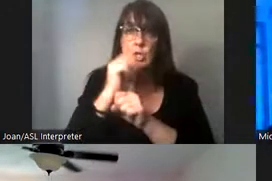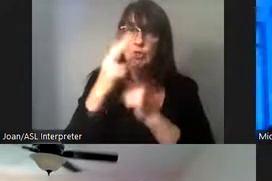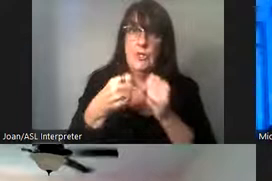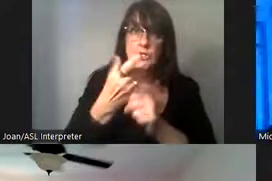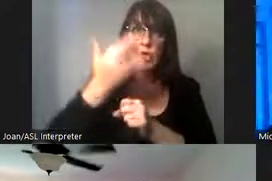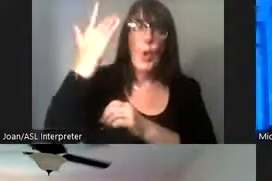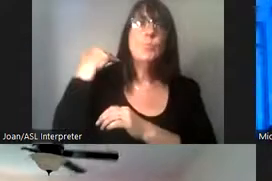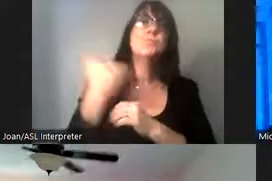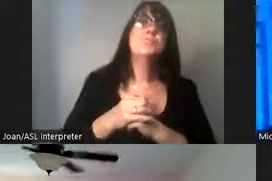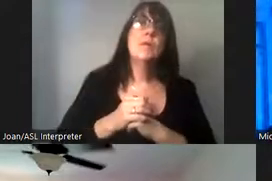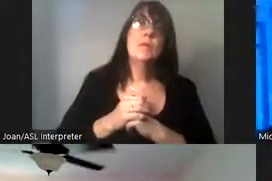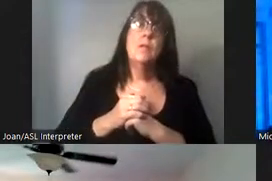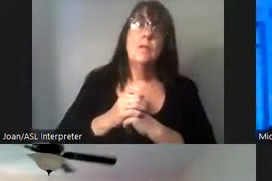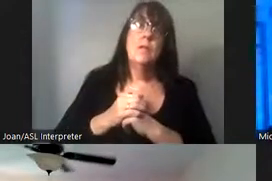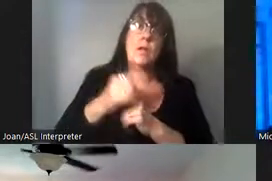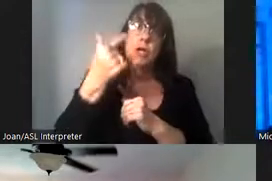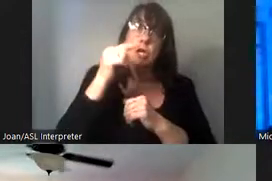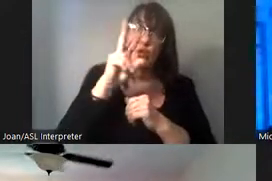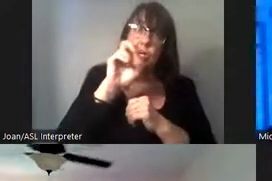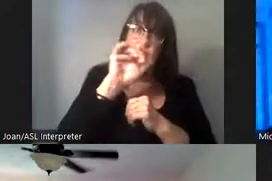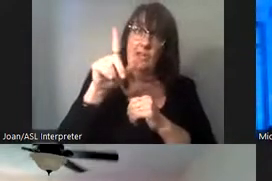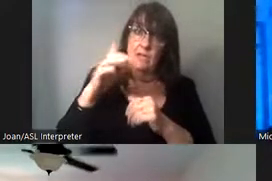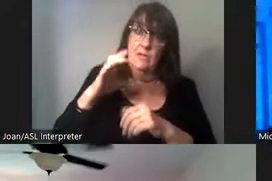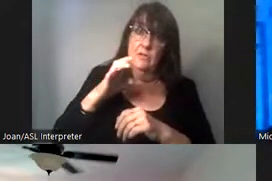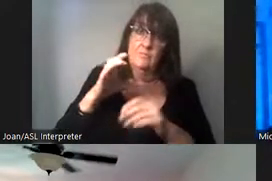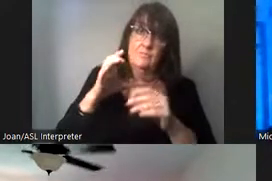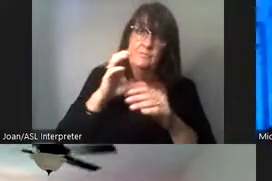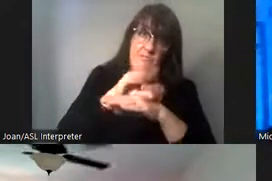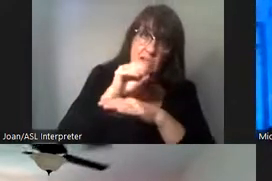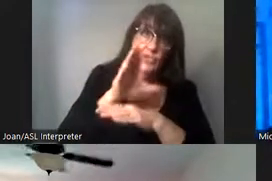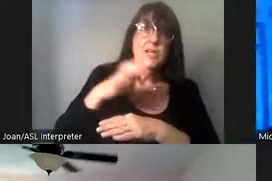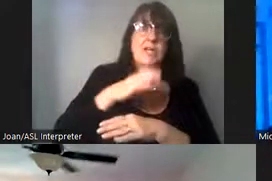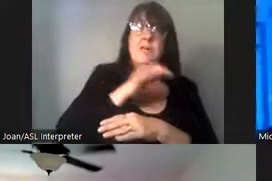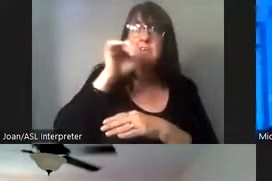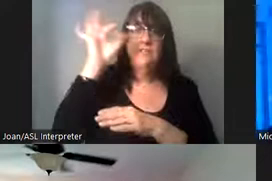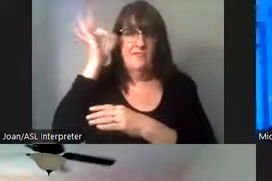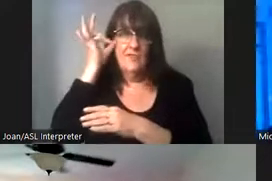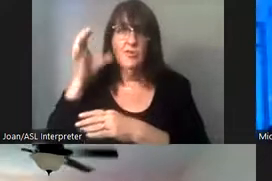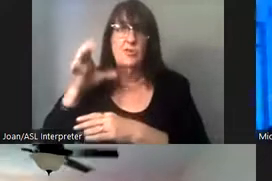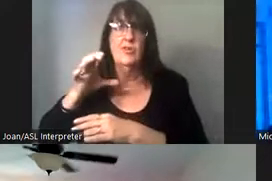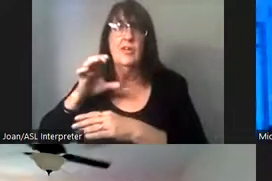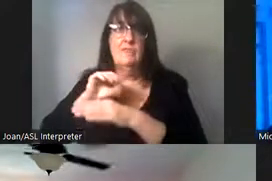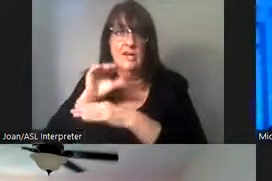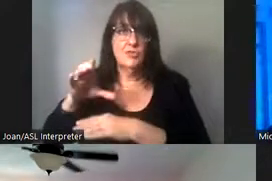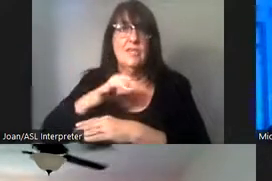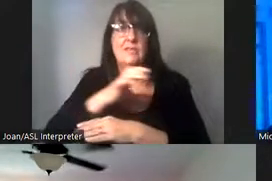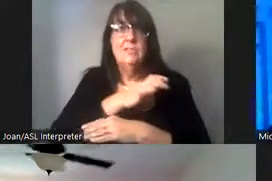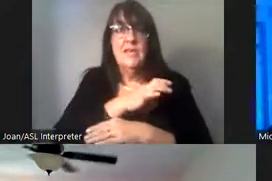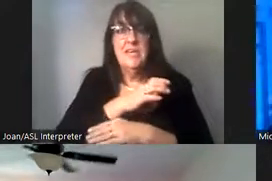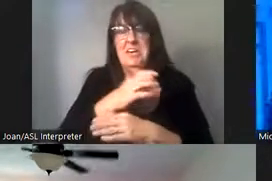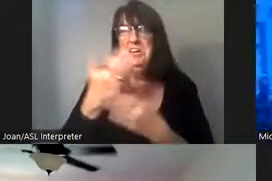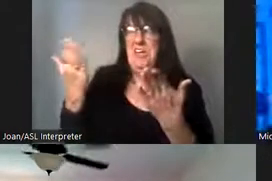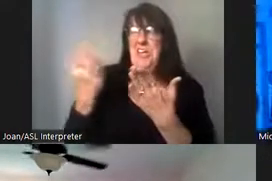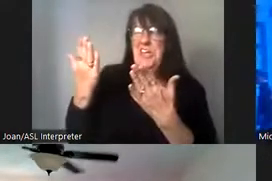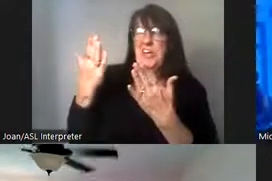the Green Building Advisory Committee, another federal advisory committee just like GAPFAC that's been around